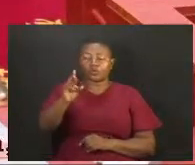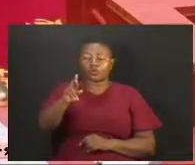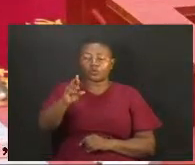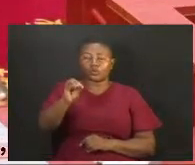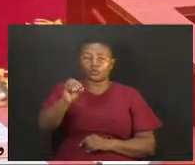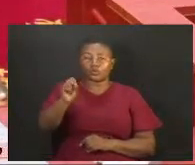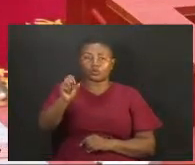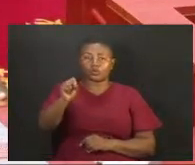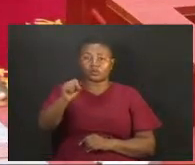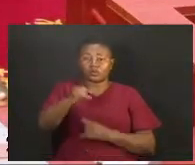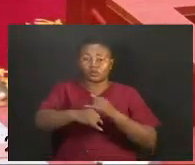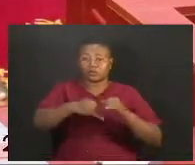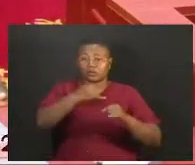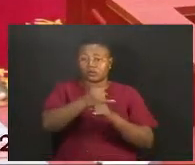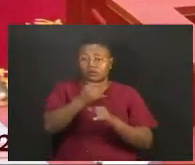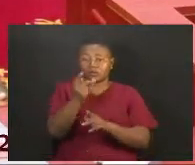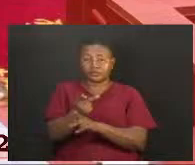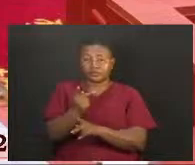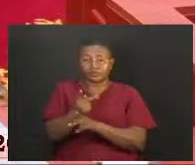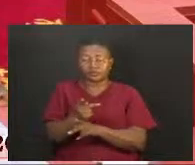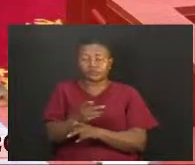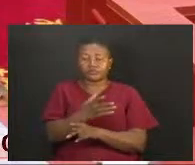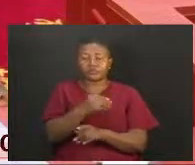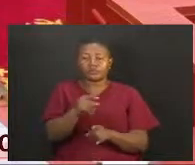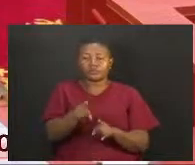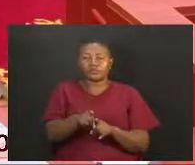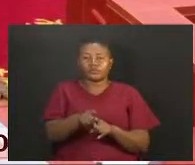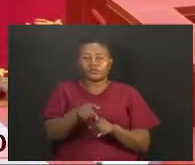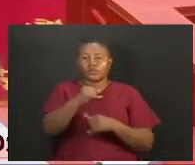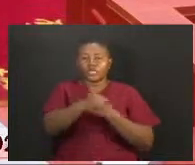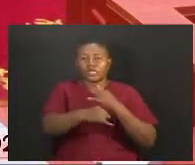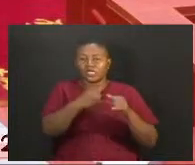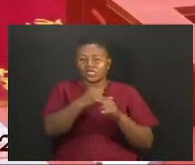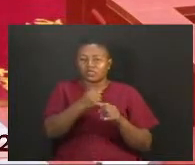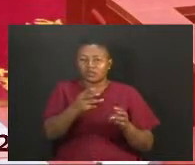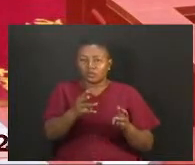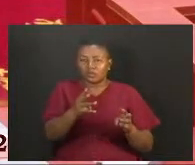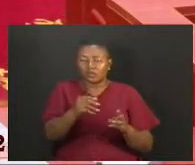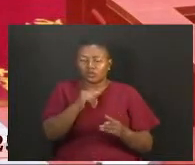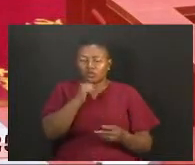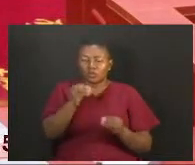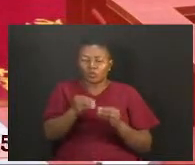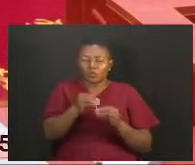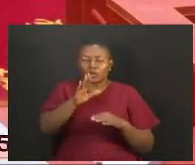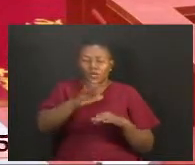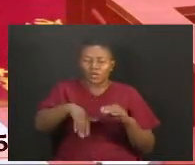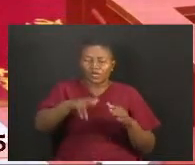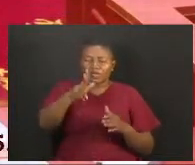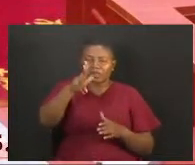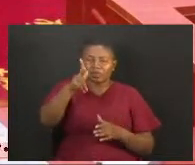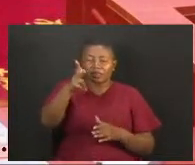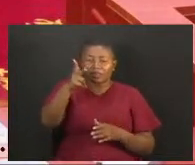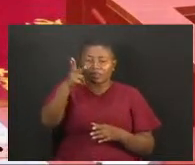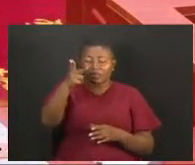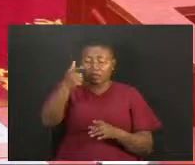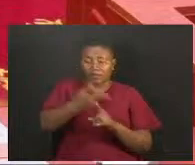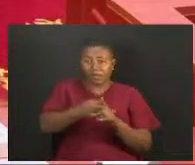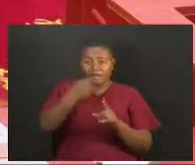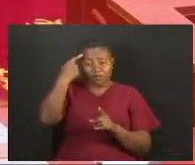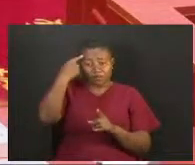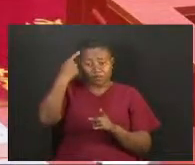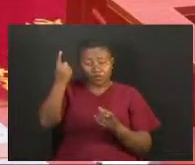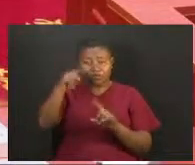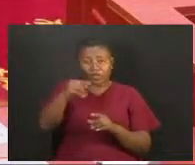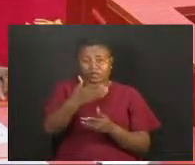including oil funds and encumbered assets, to cover not more than a minimum of 3 months of import. Mr.